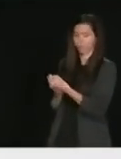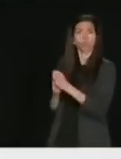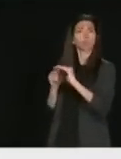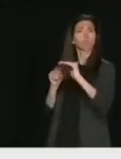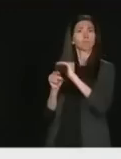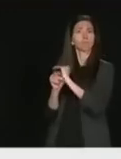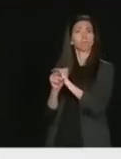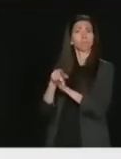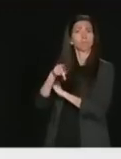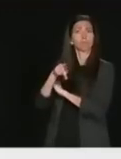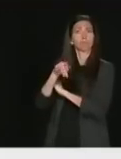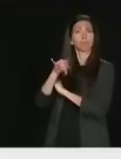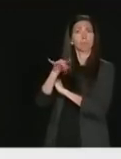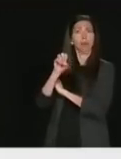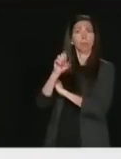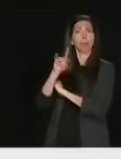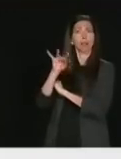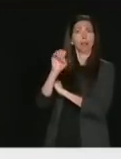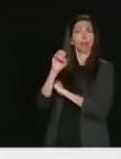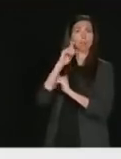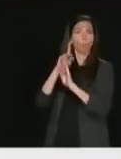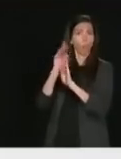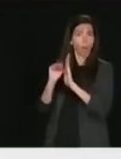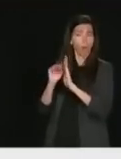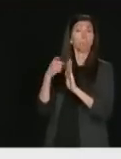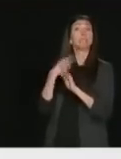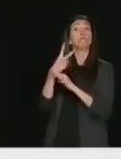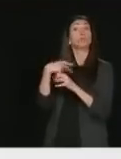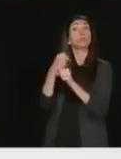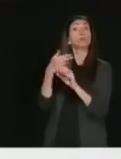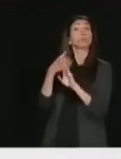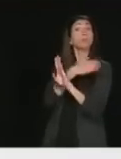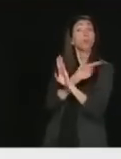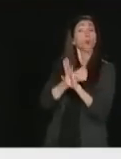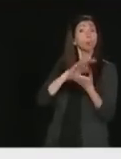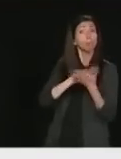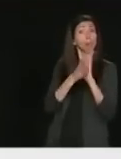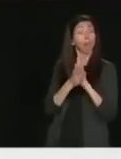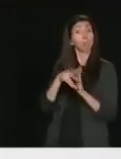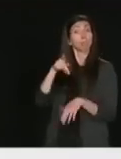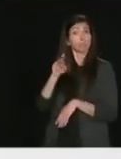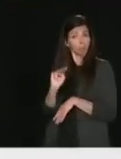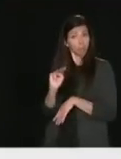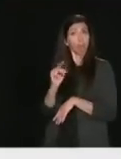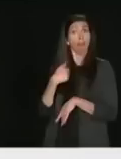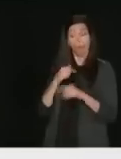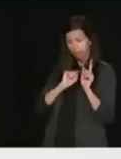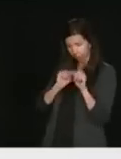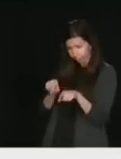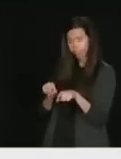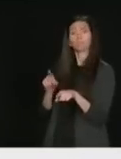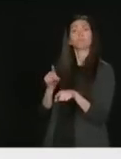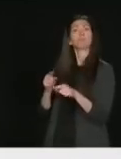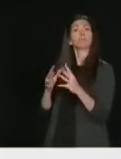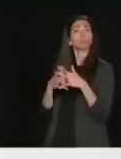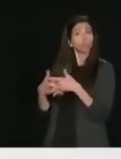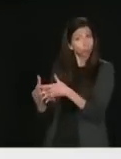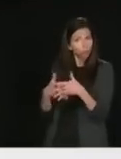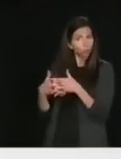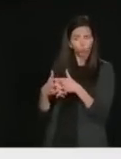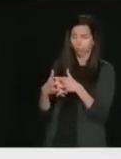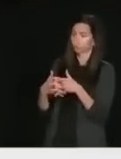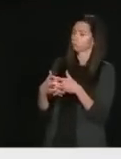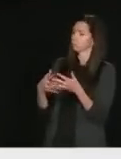elected as Prime Minister, I went to Washington to speak with Democrats for the importance of make sure that the